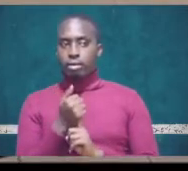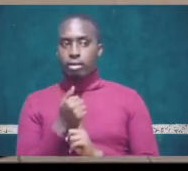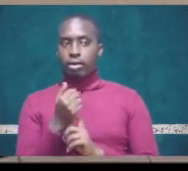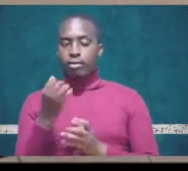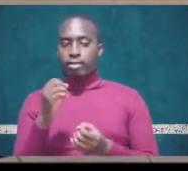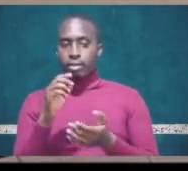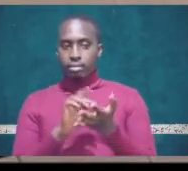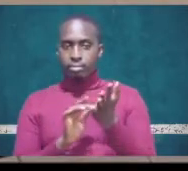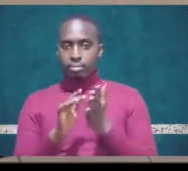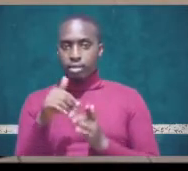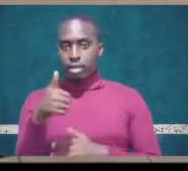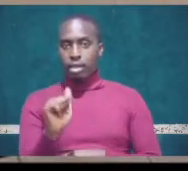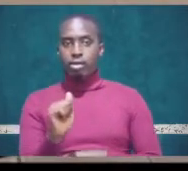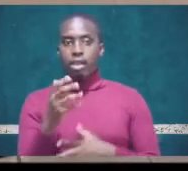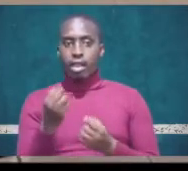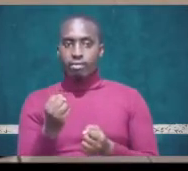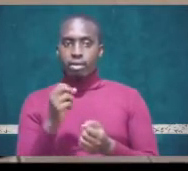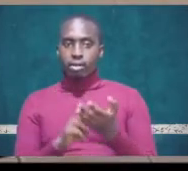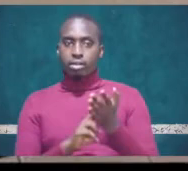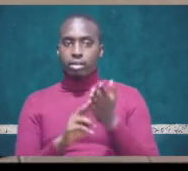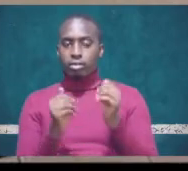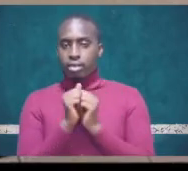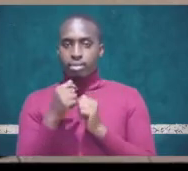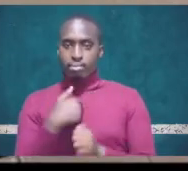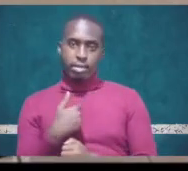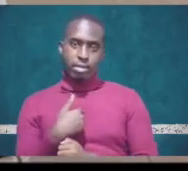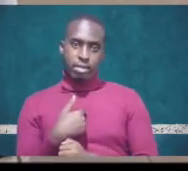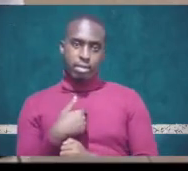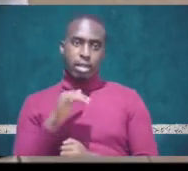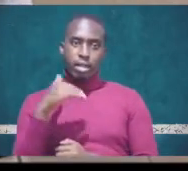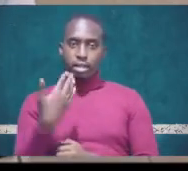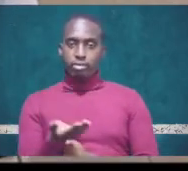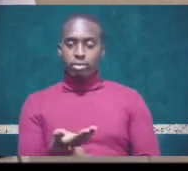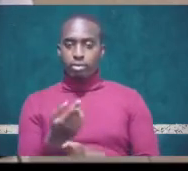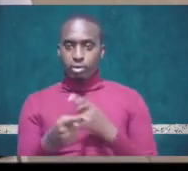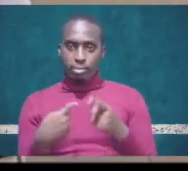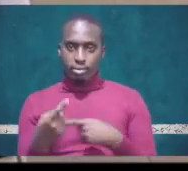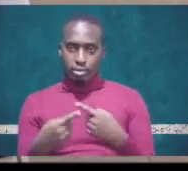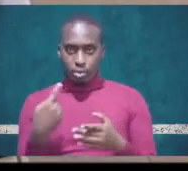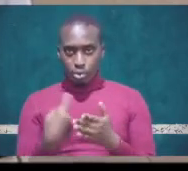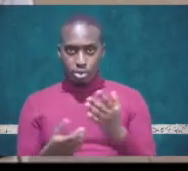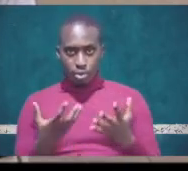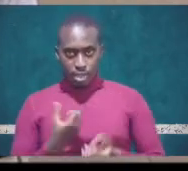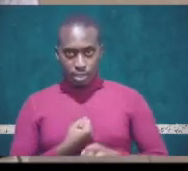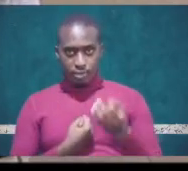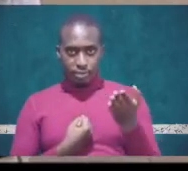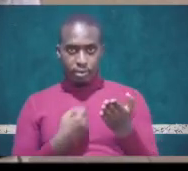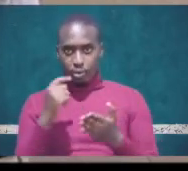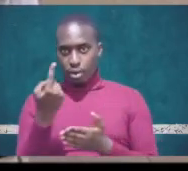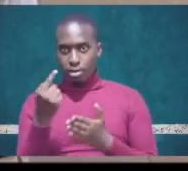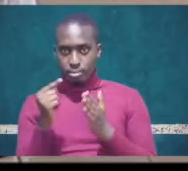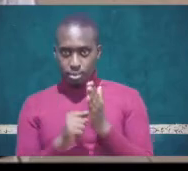your calculator and then perform this one with me. So let's go. So what we have there is